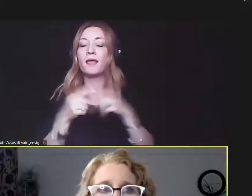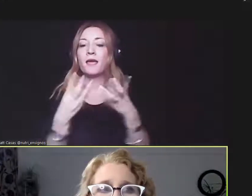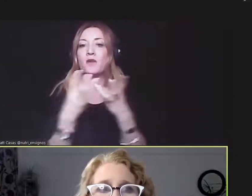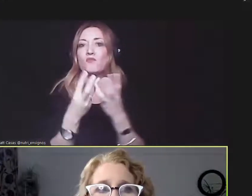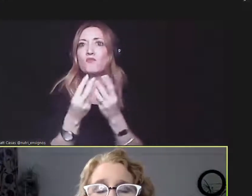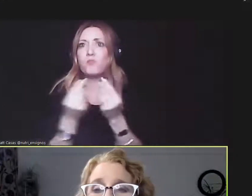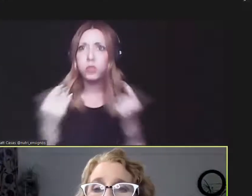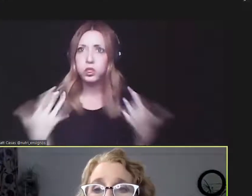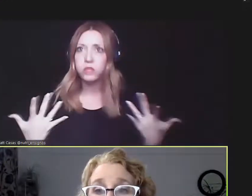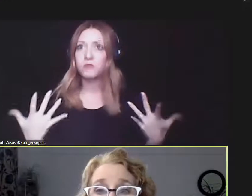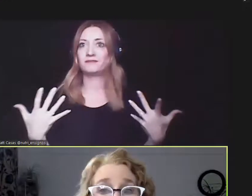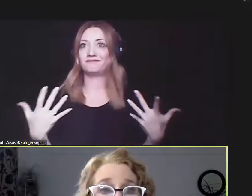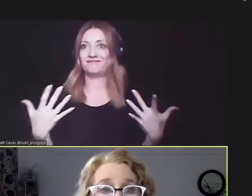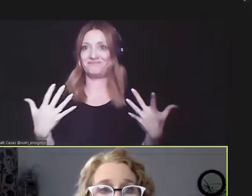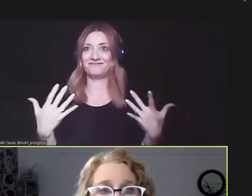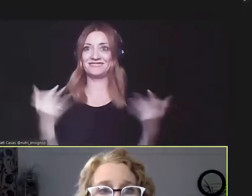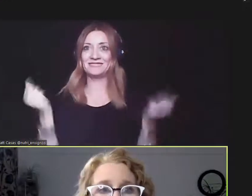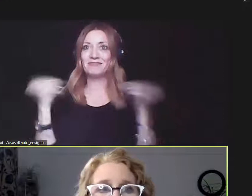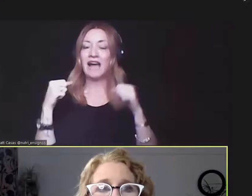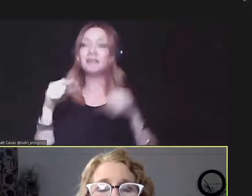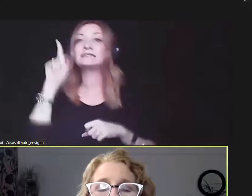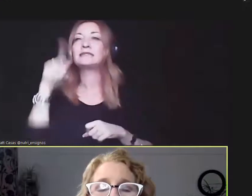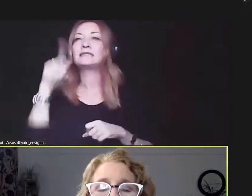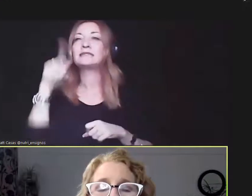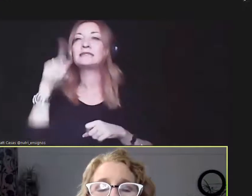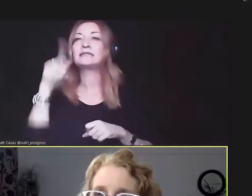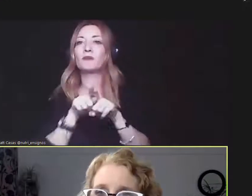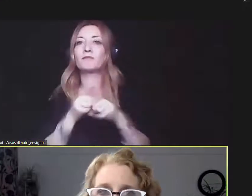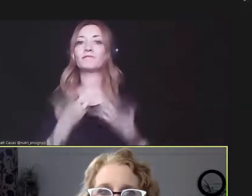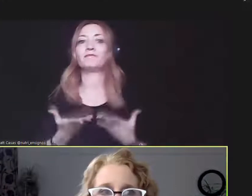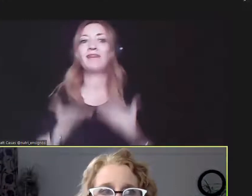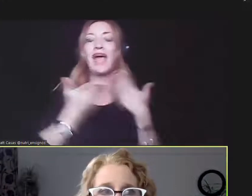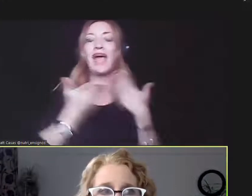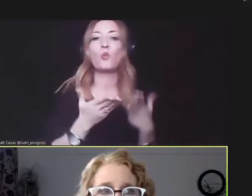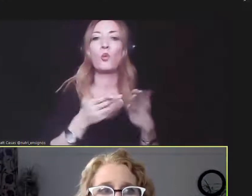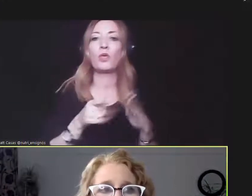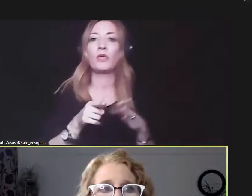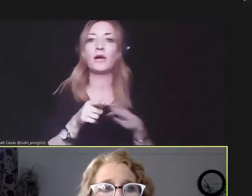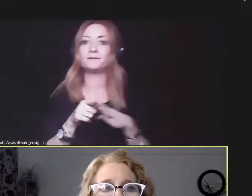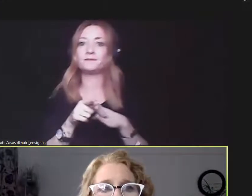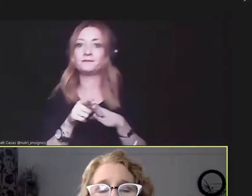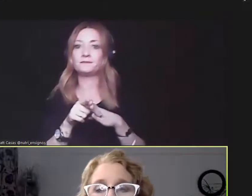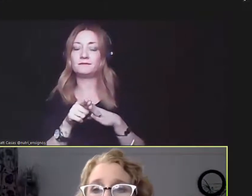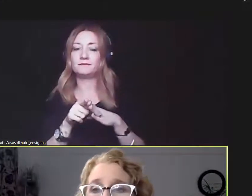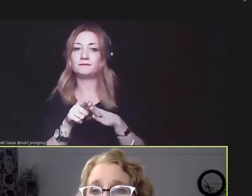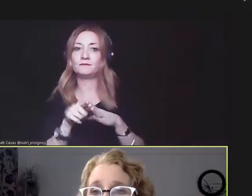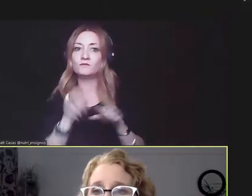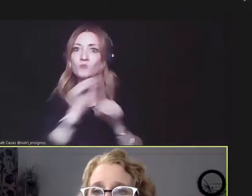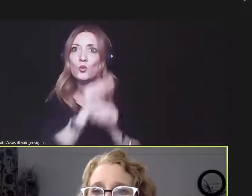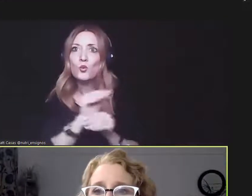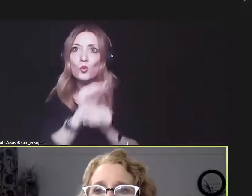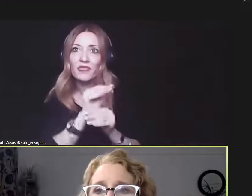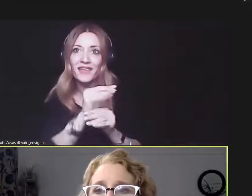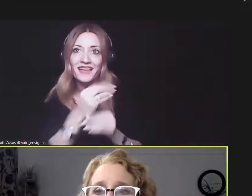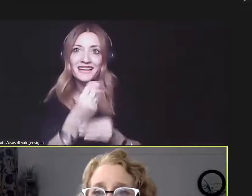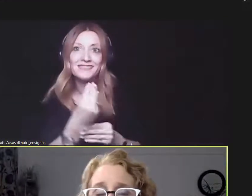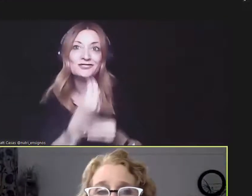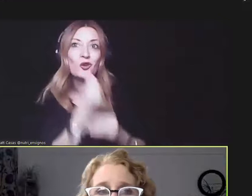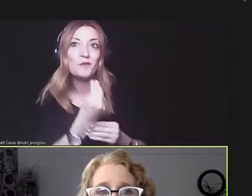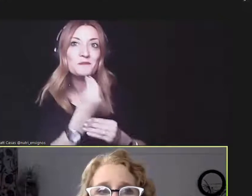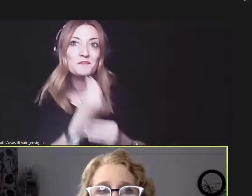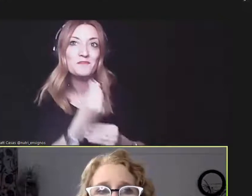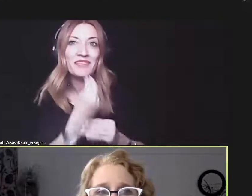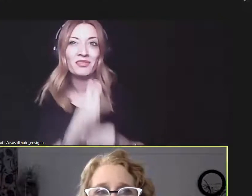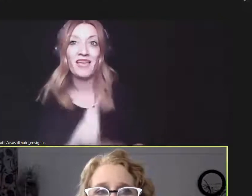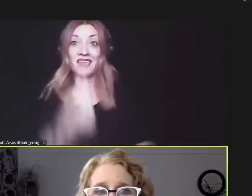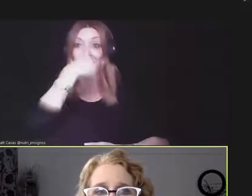enhance the food preservation, but eating fermented foods can also boost a number of